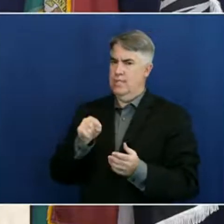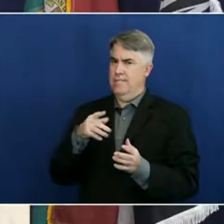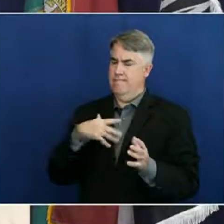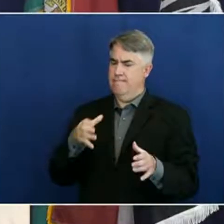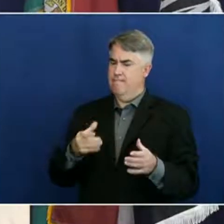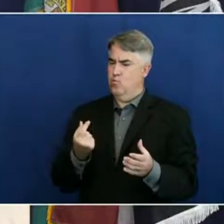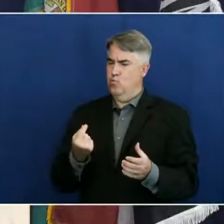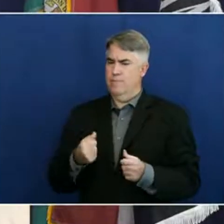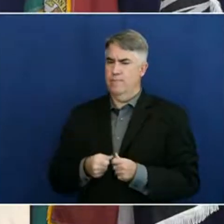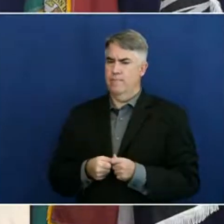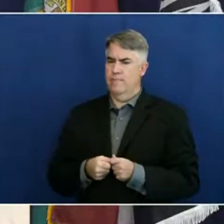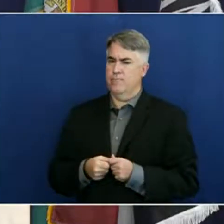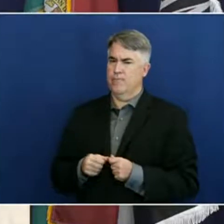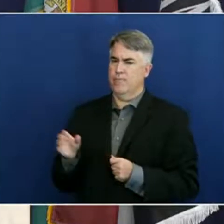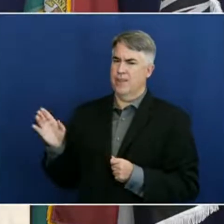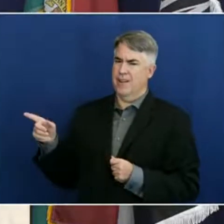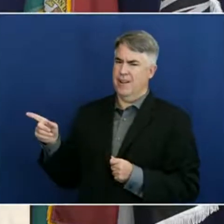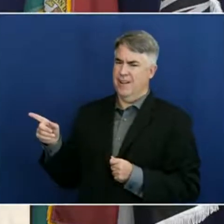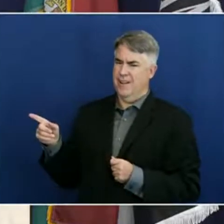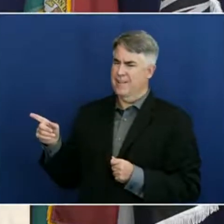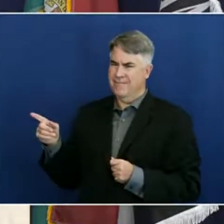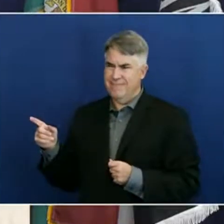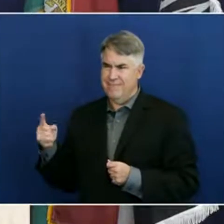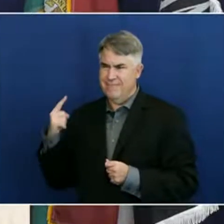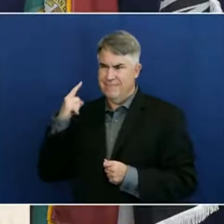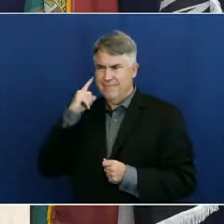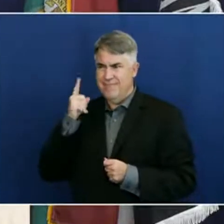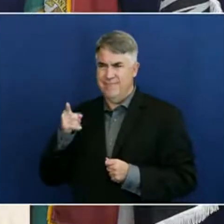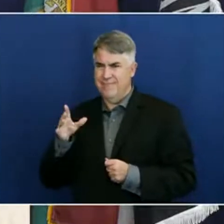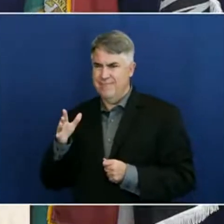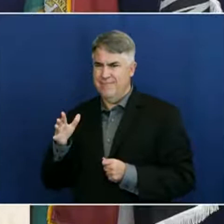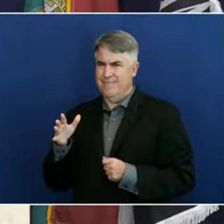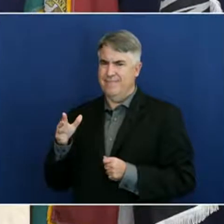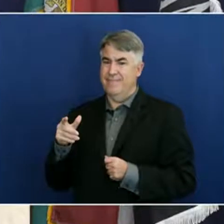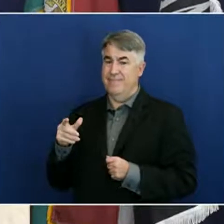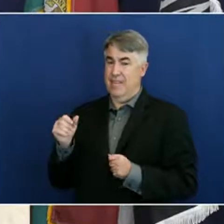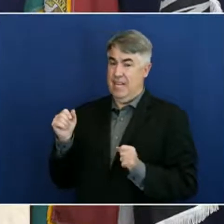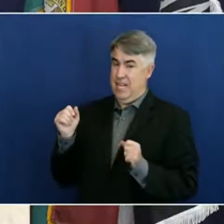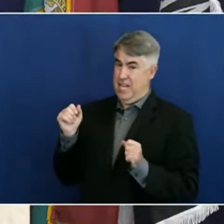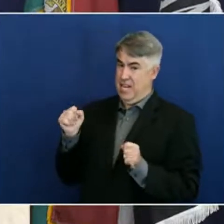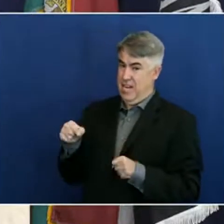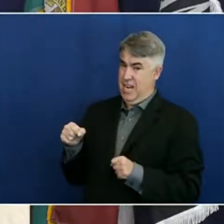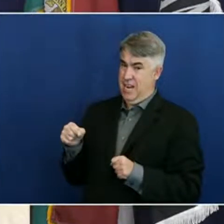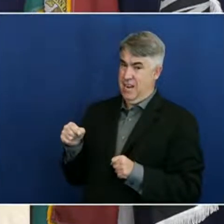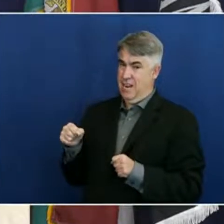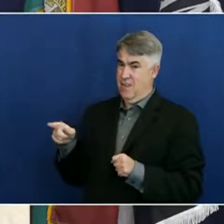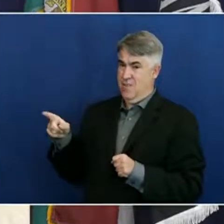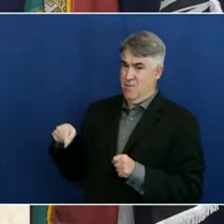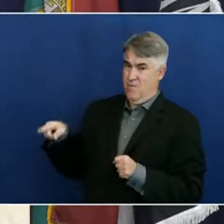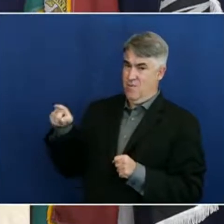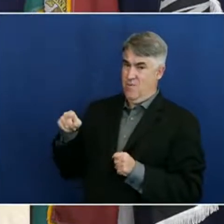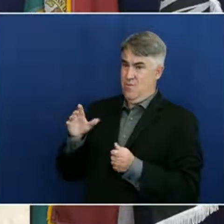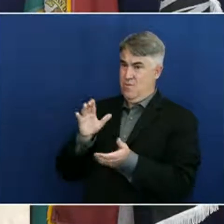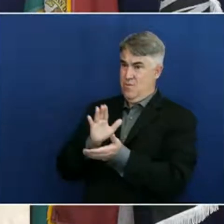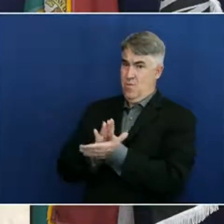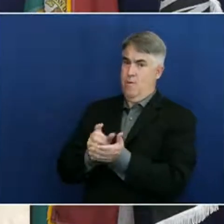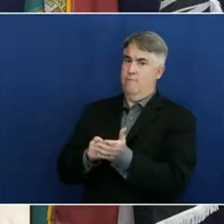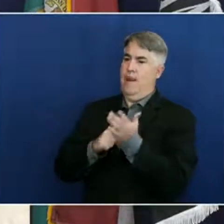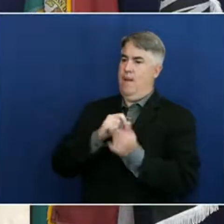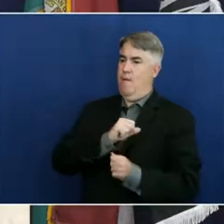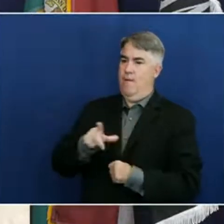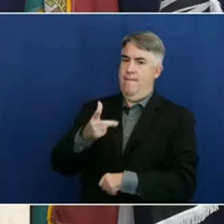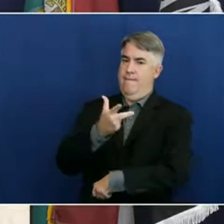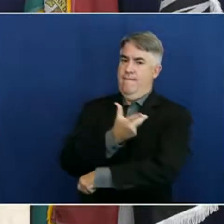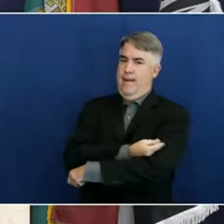or private K-12 schools require COVID vaccines for in-person attendance? I will have Dr.